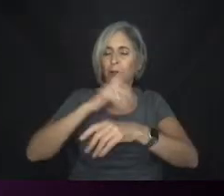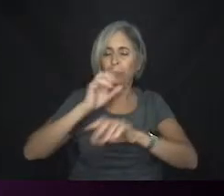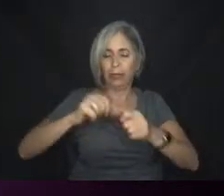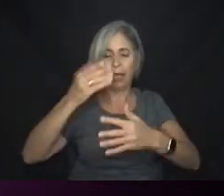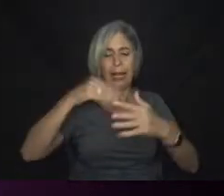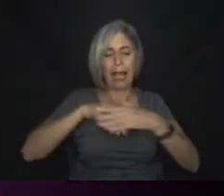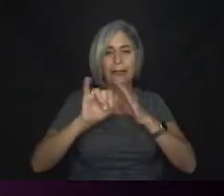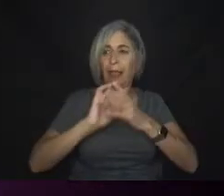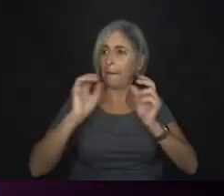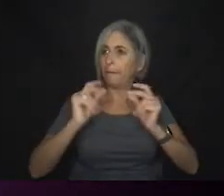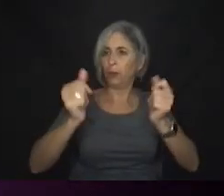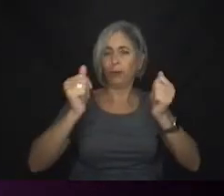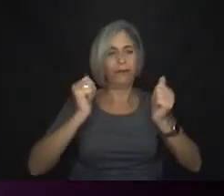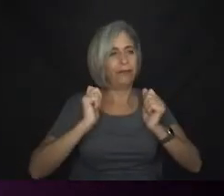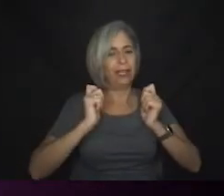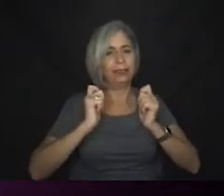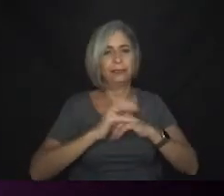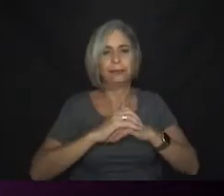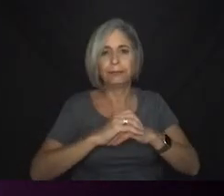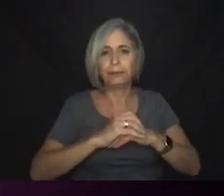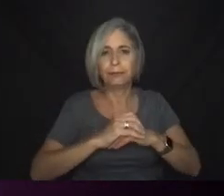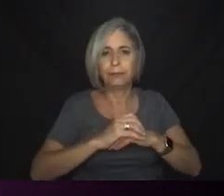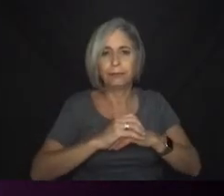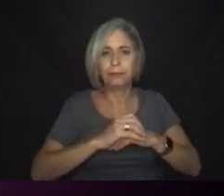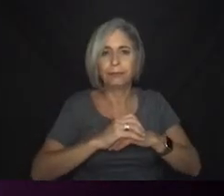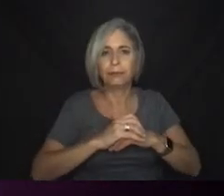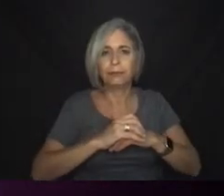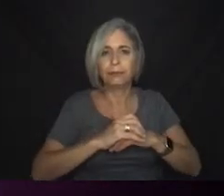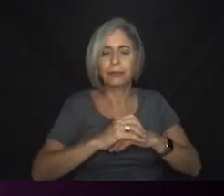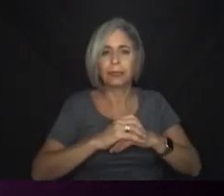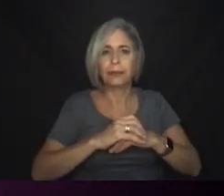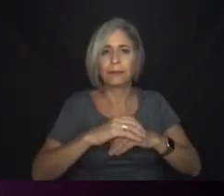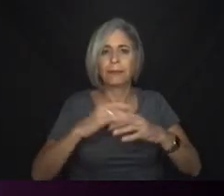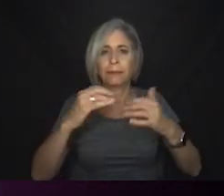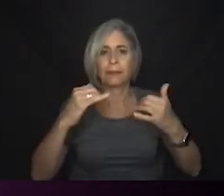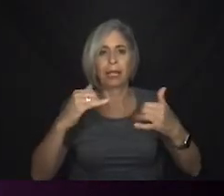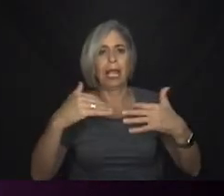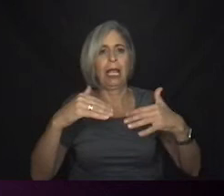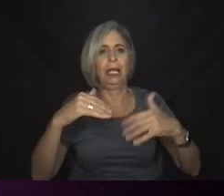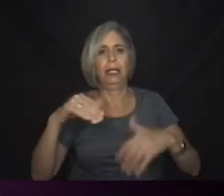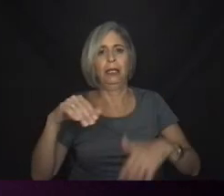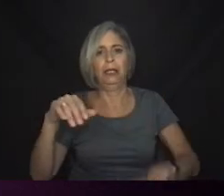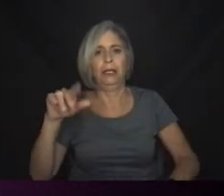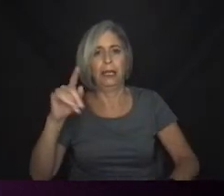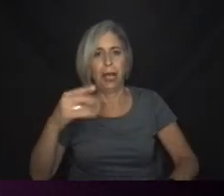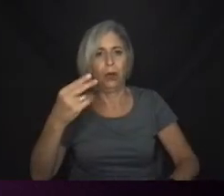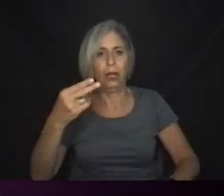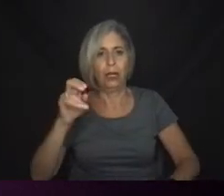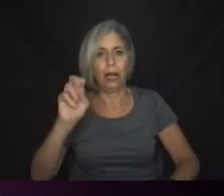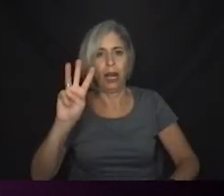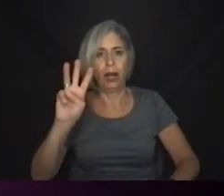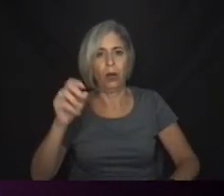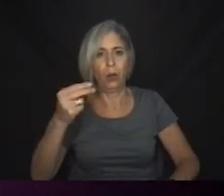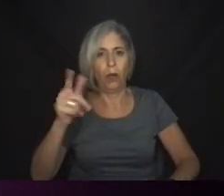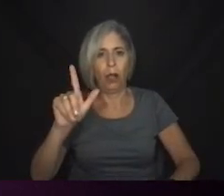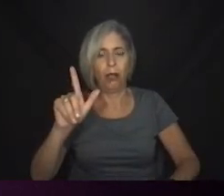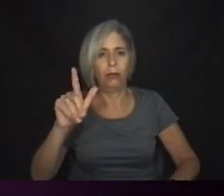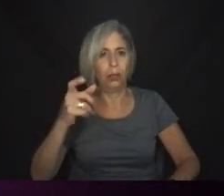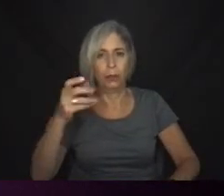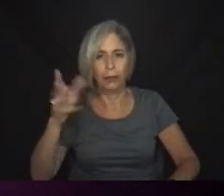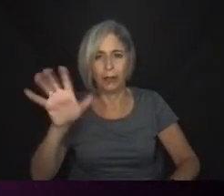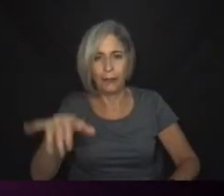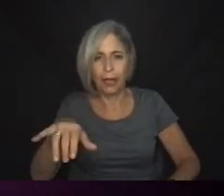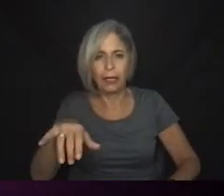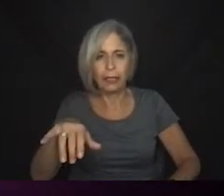here. There you go, boom. My hack job router is now live on Tourmaline narwhal something.netlify.app. Deployment, is it